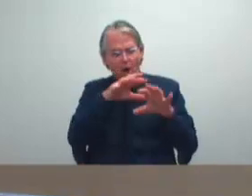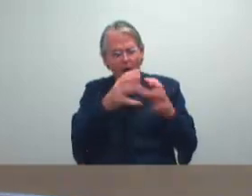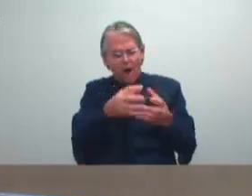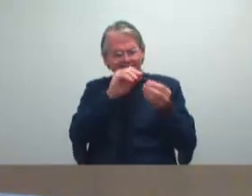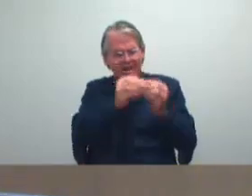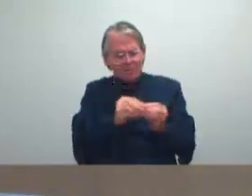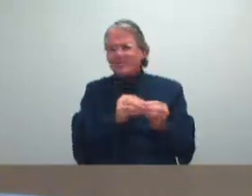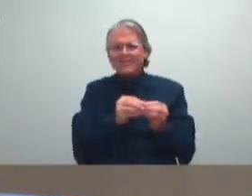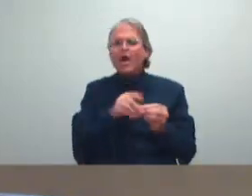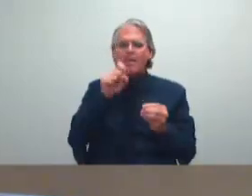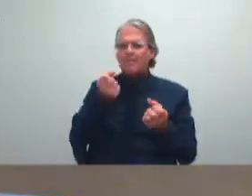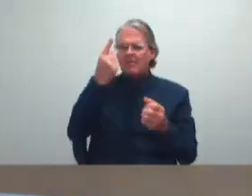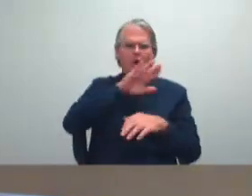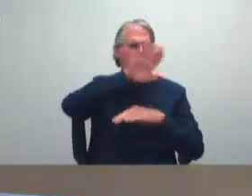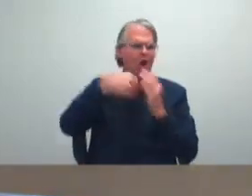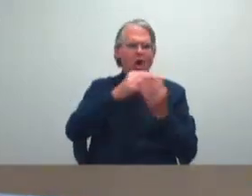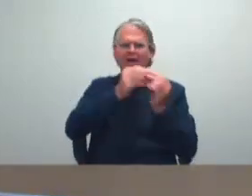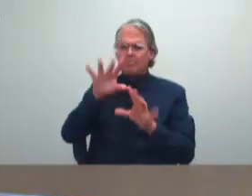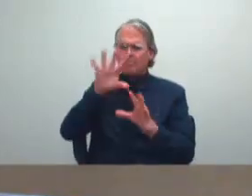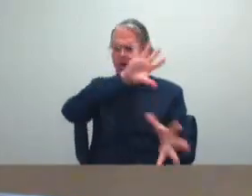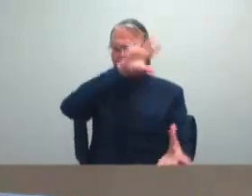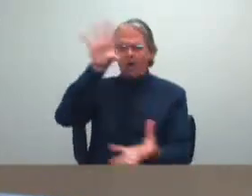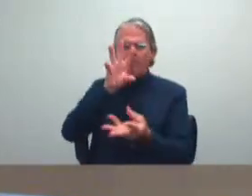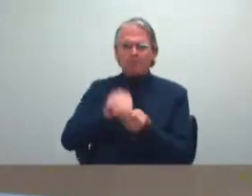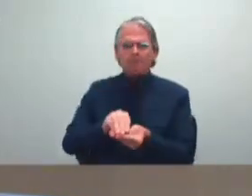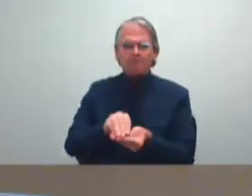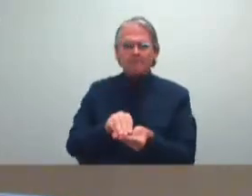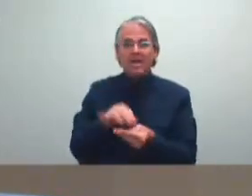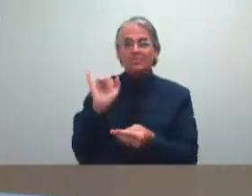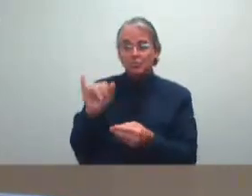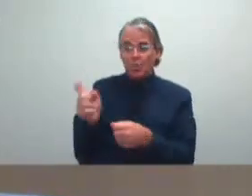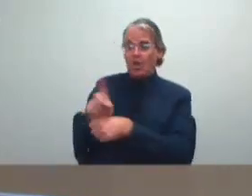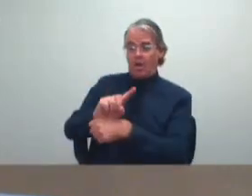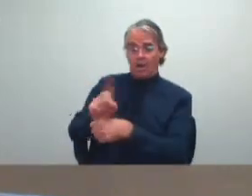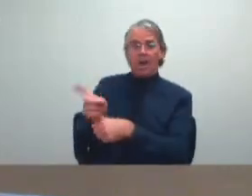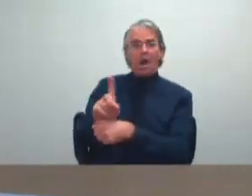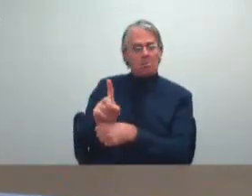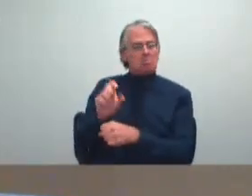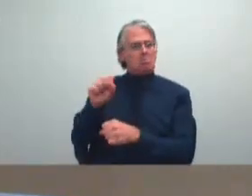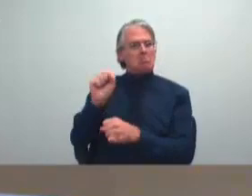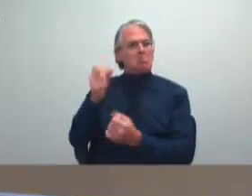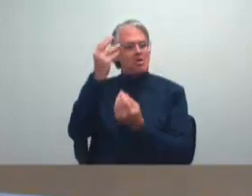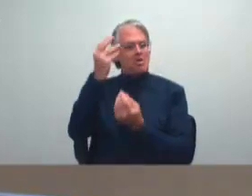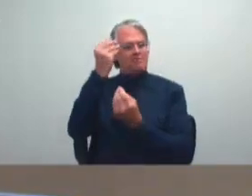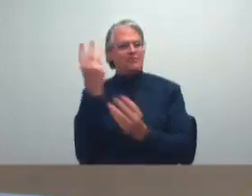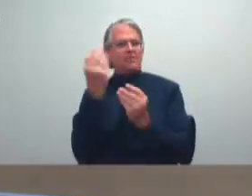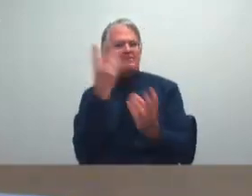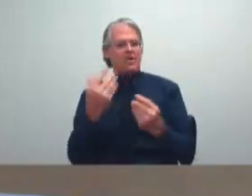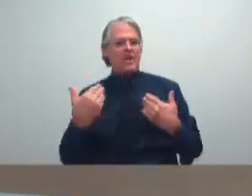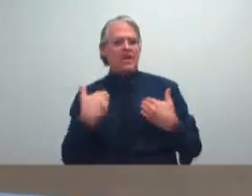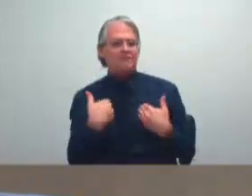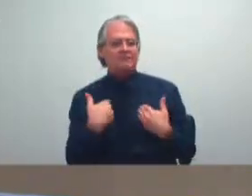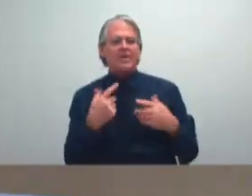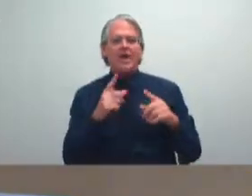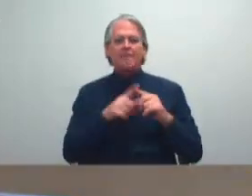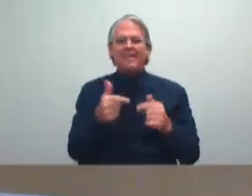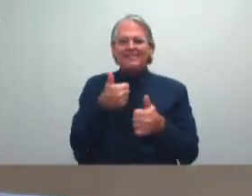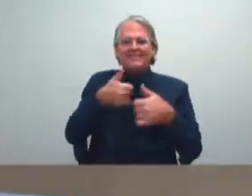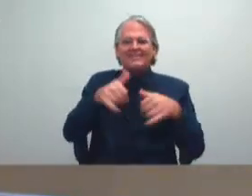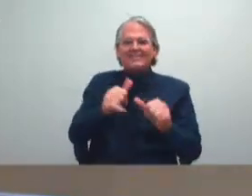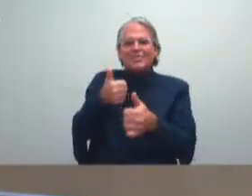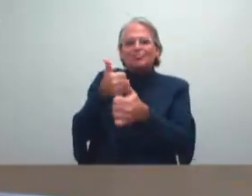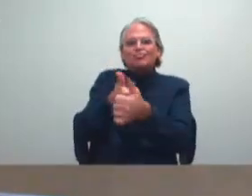it's informative, you are in the driver's seat. If you run an agency or manage an agency, you have to take this in with all the other